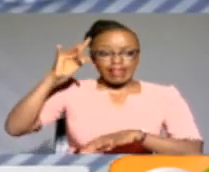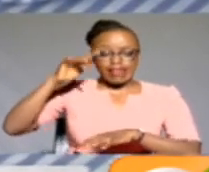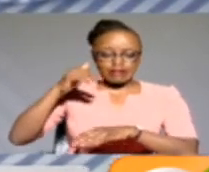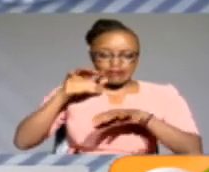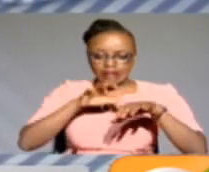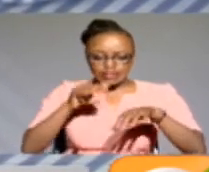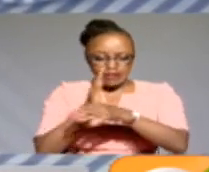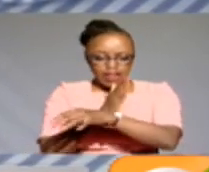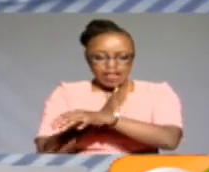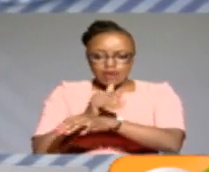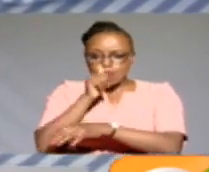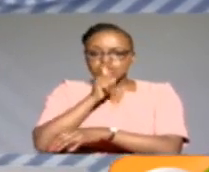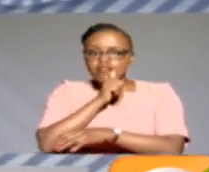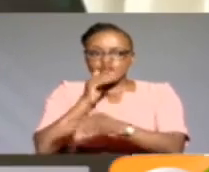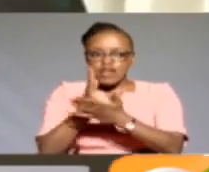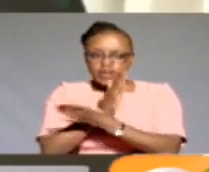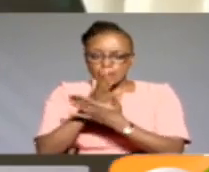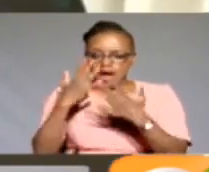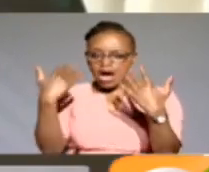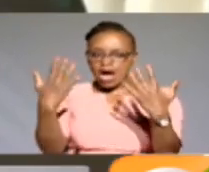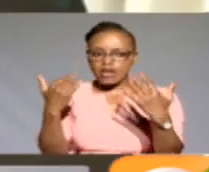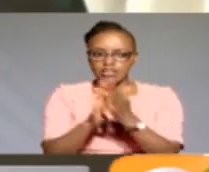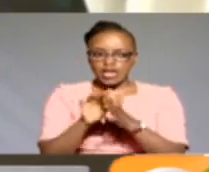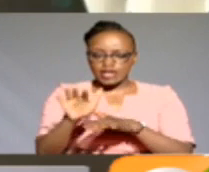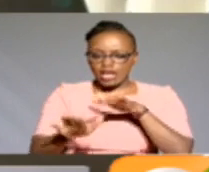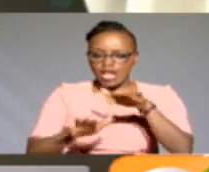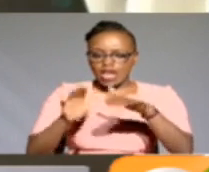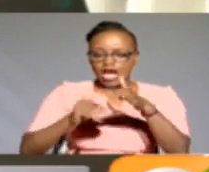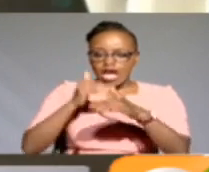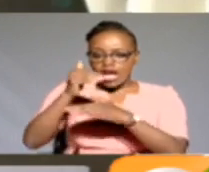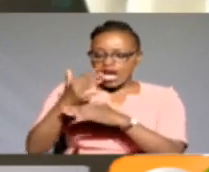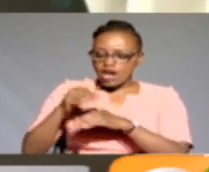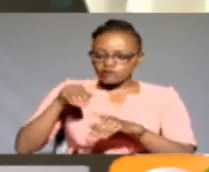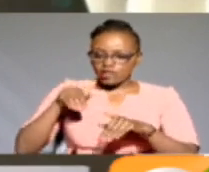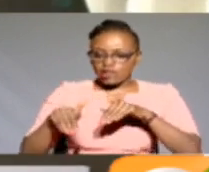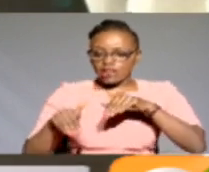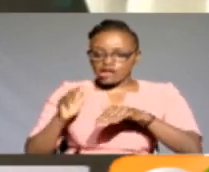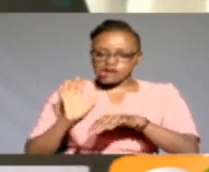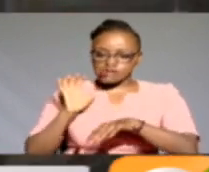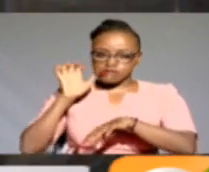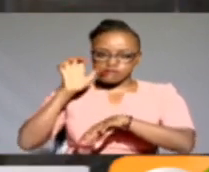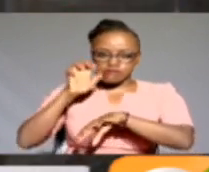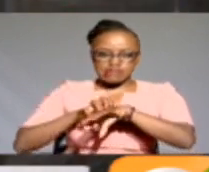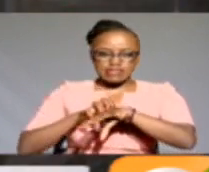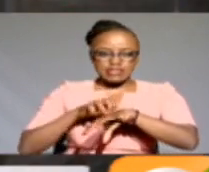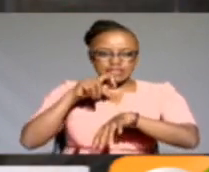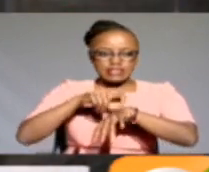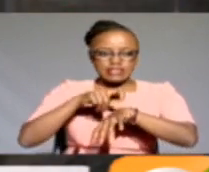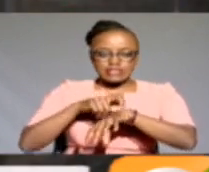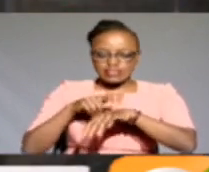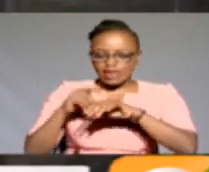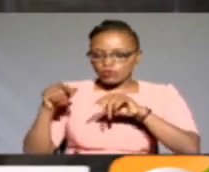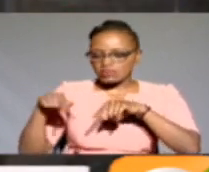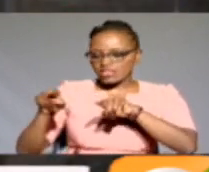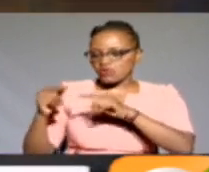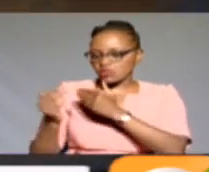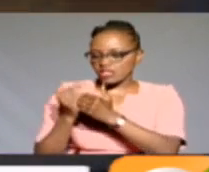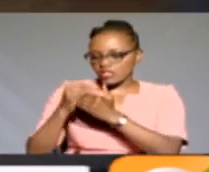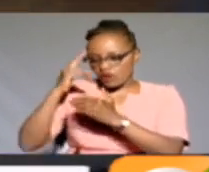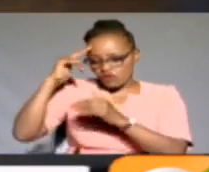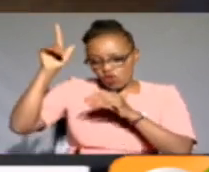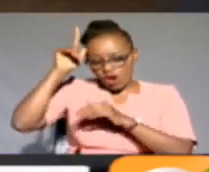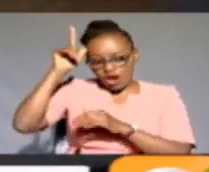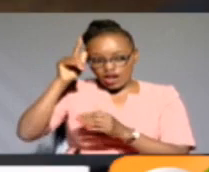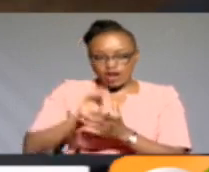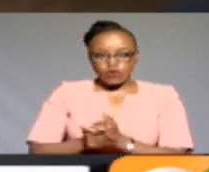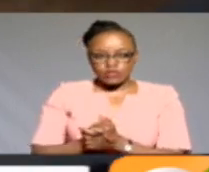injuries to his private parts, hands, and legs after the rogue hyena attacked him as he was herding livestock. Mwendo wa saa kumi mchana